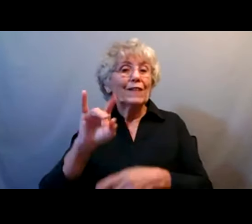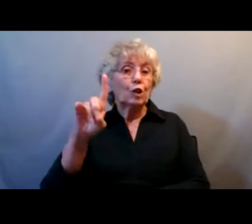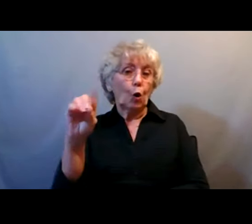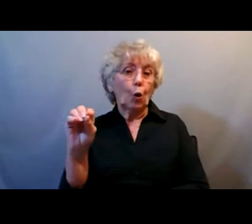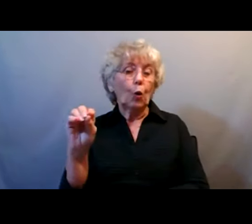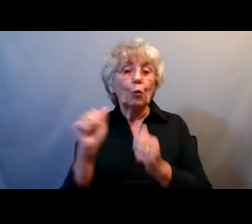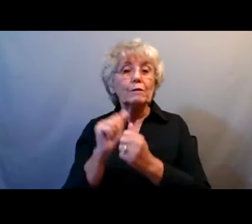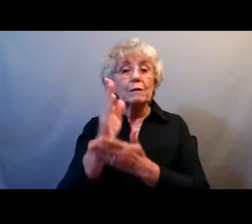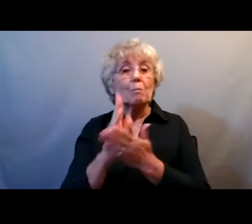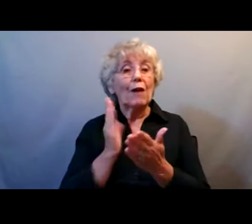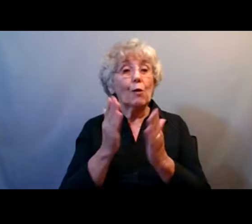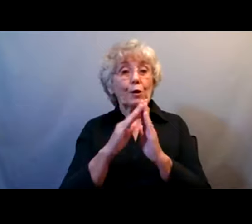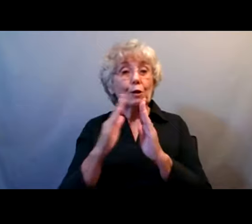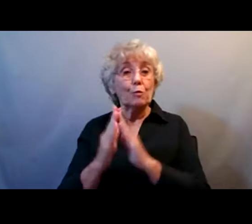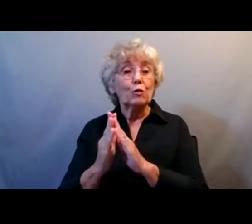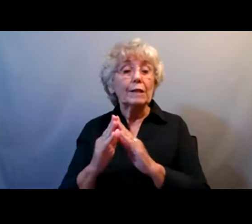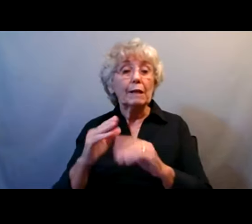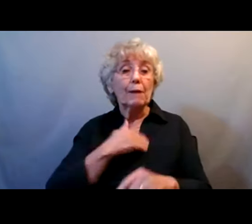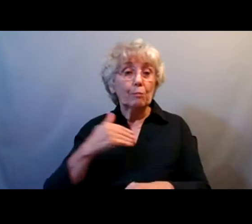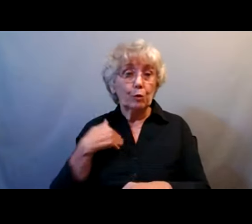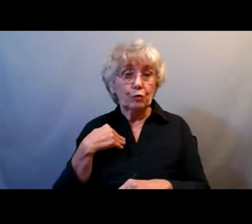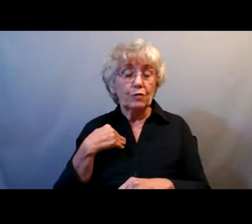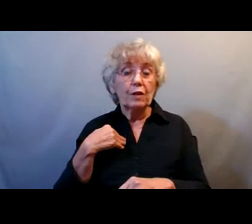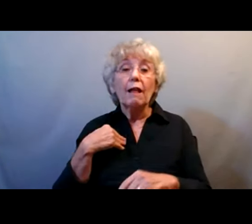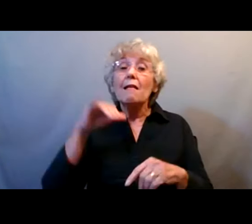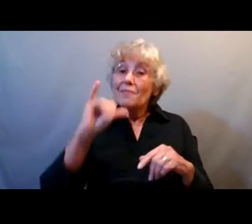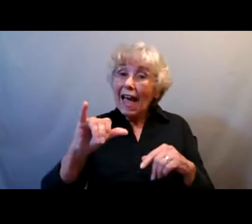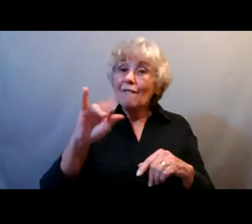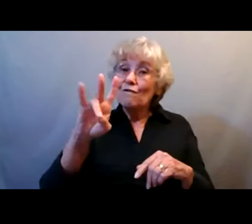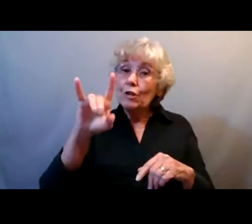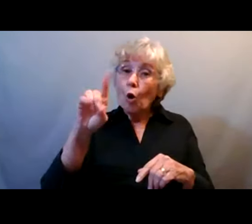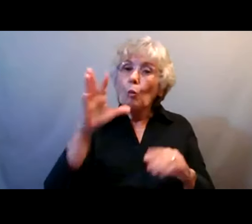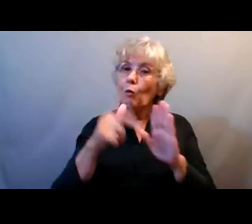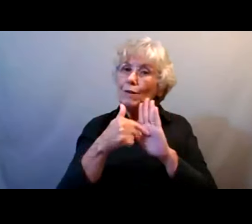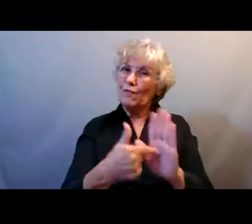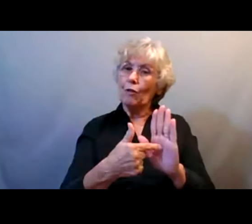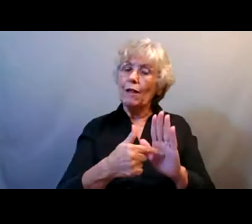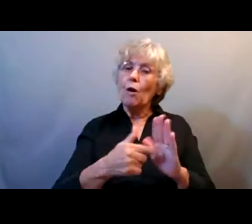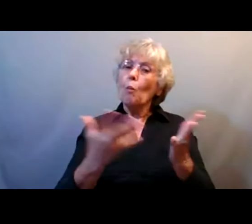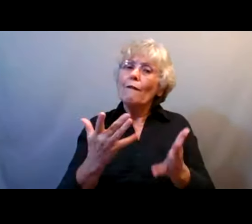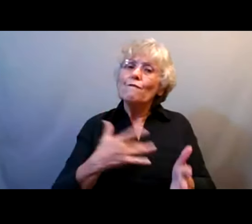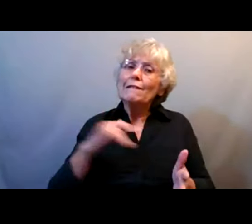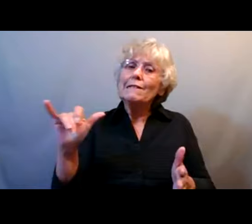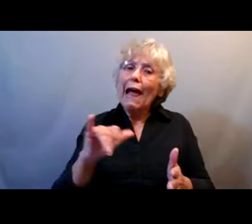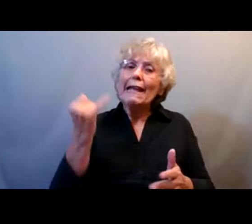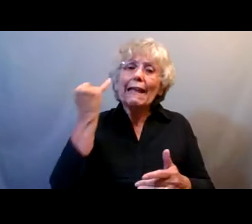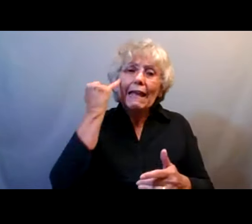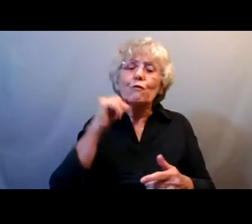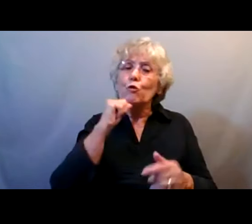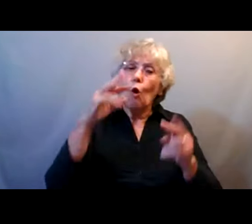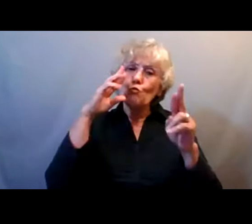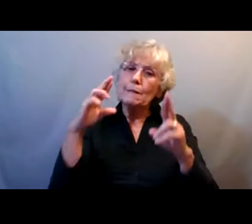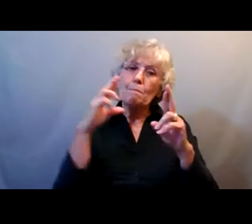with some of our community members that will really reveal what it feels like to not be respected by